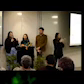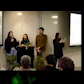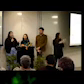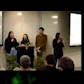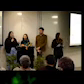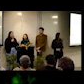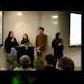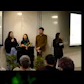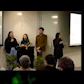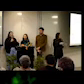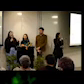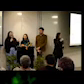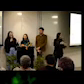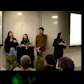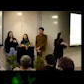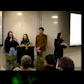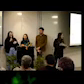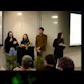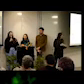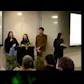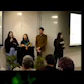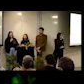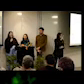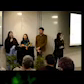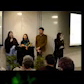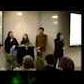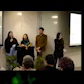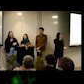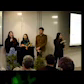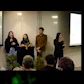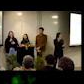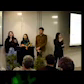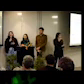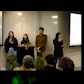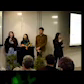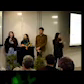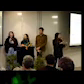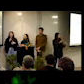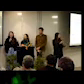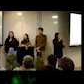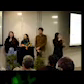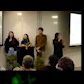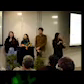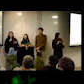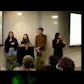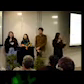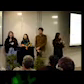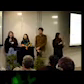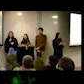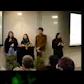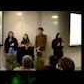physical therapy as babies and toddlers, they actually have a less severe disorder as they grow up. So